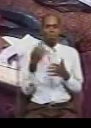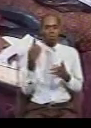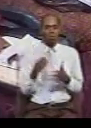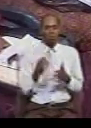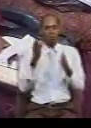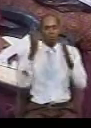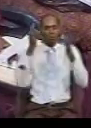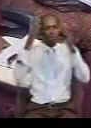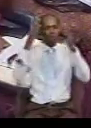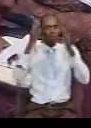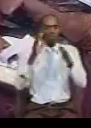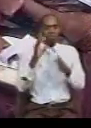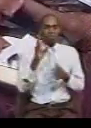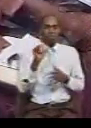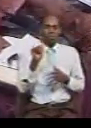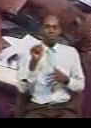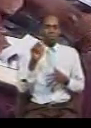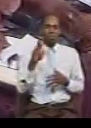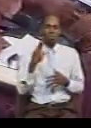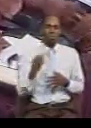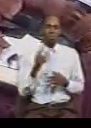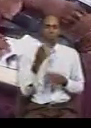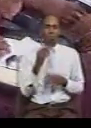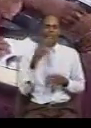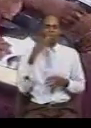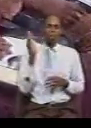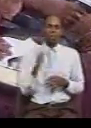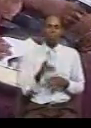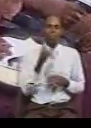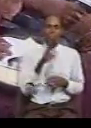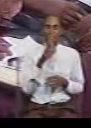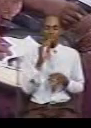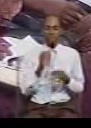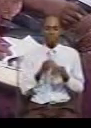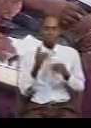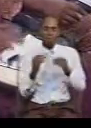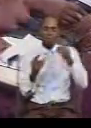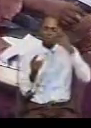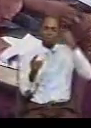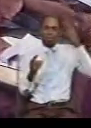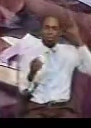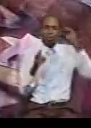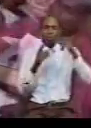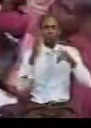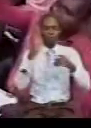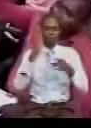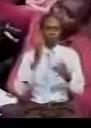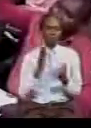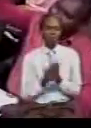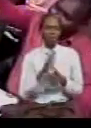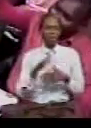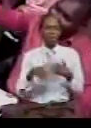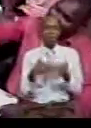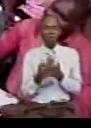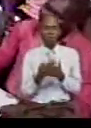wicked. You are in the dream, you will quench all the fiery darts of the